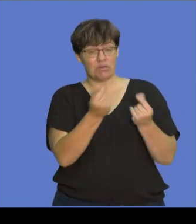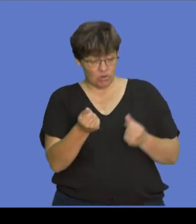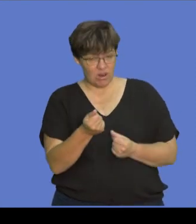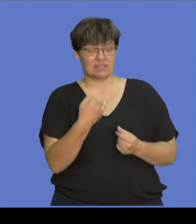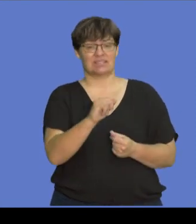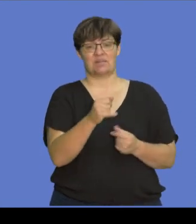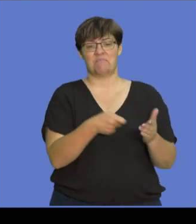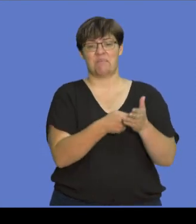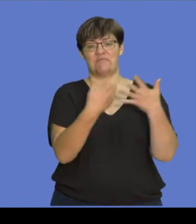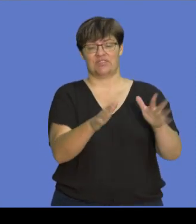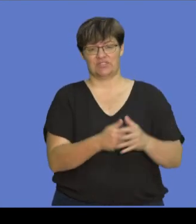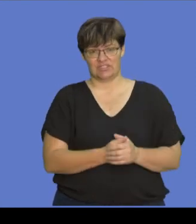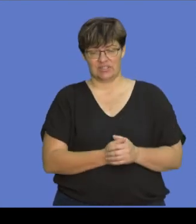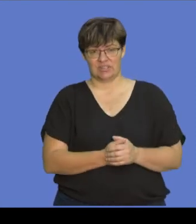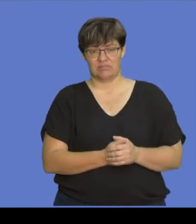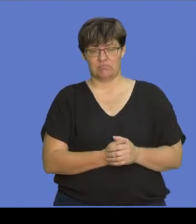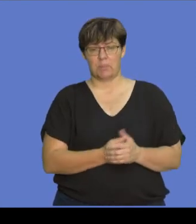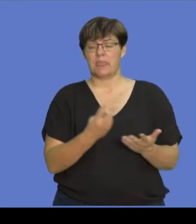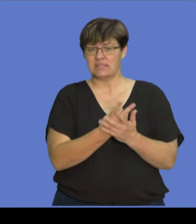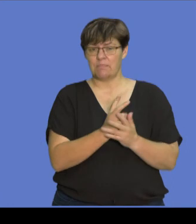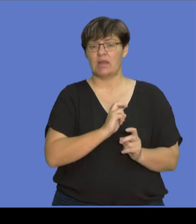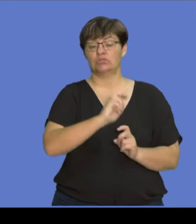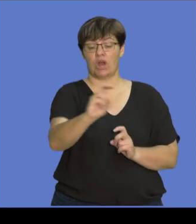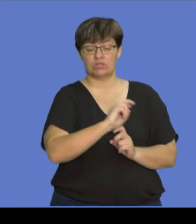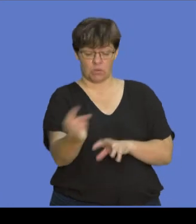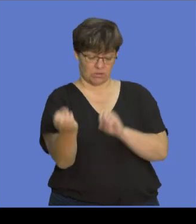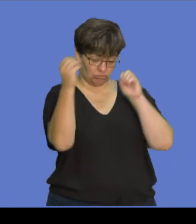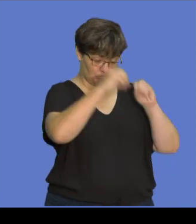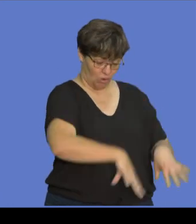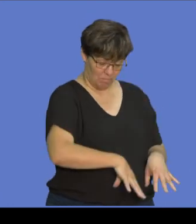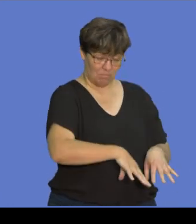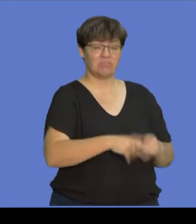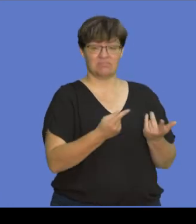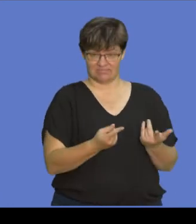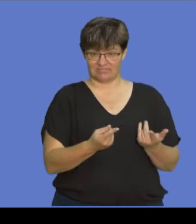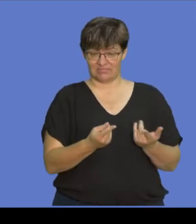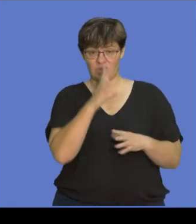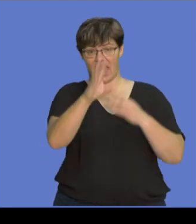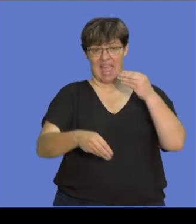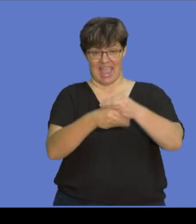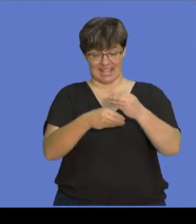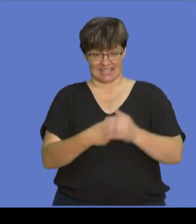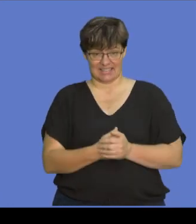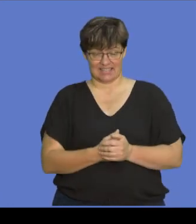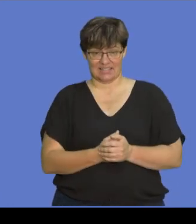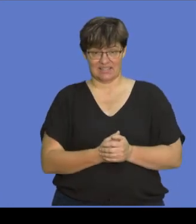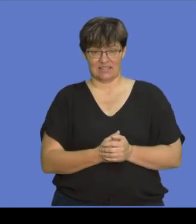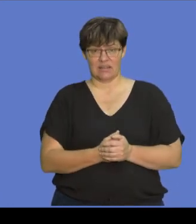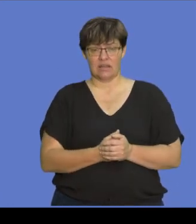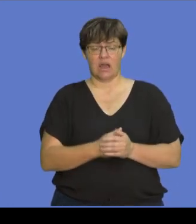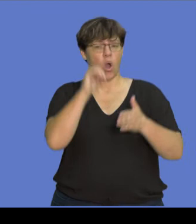right? And we paid transport for the direct materials. So you add that as well. Less